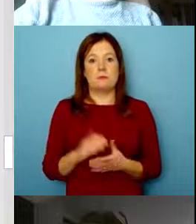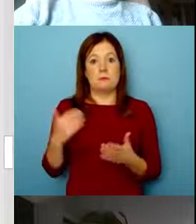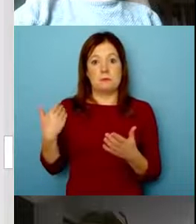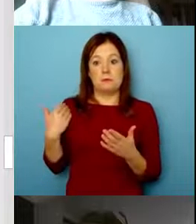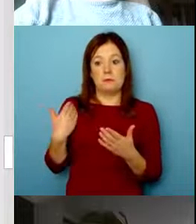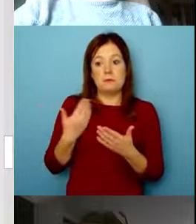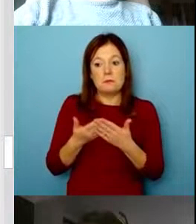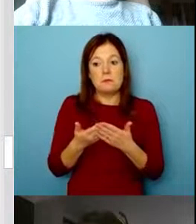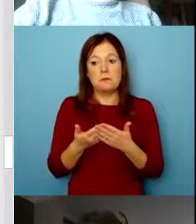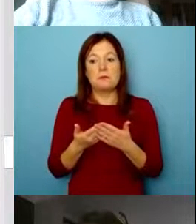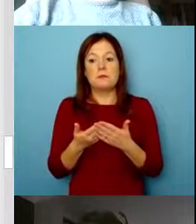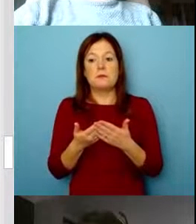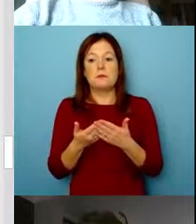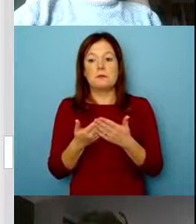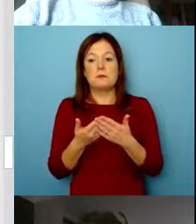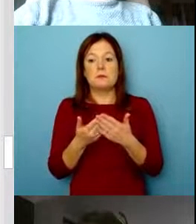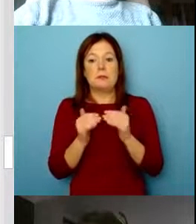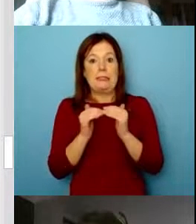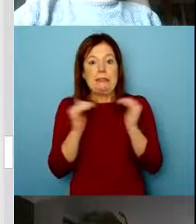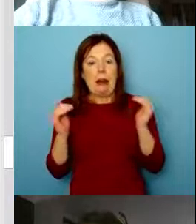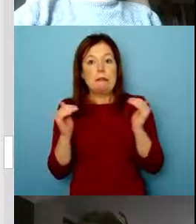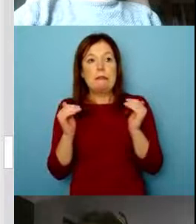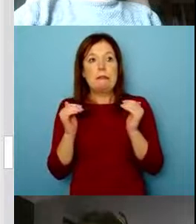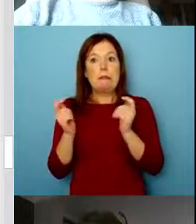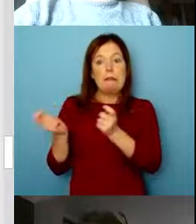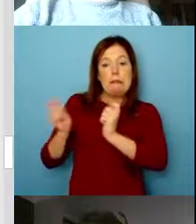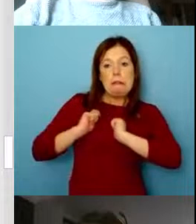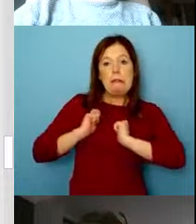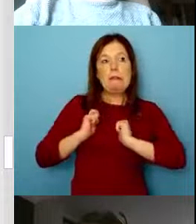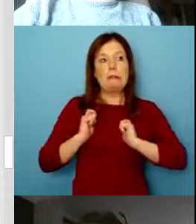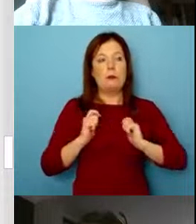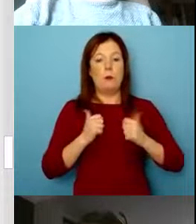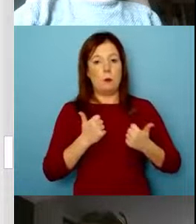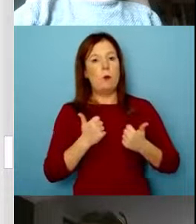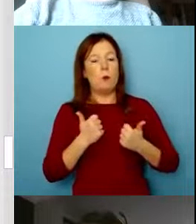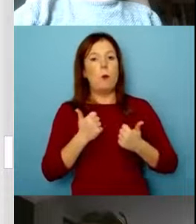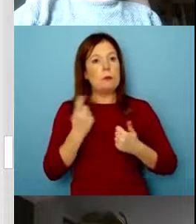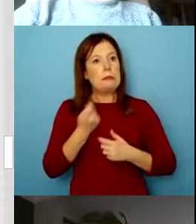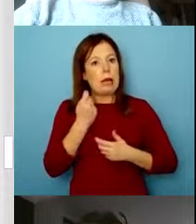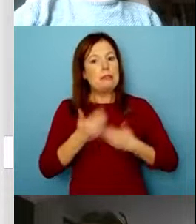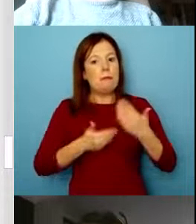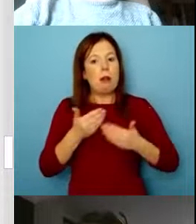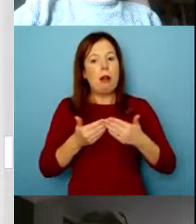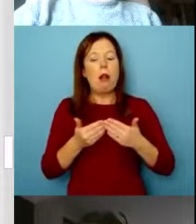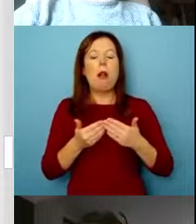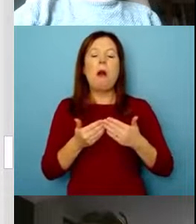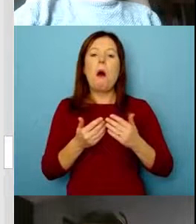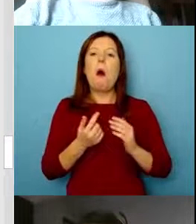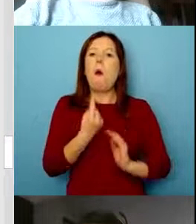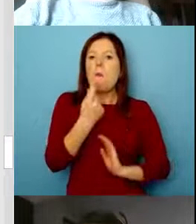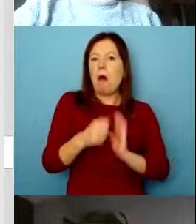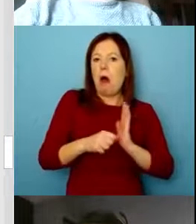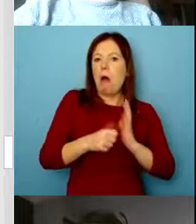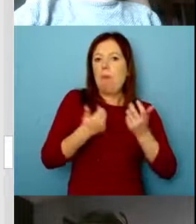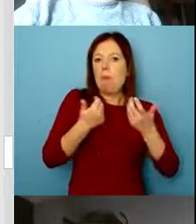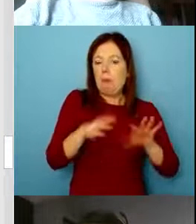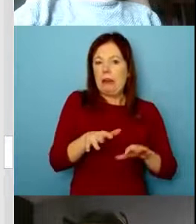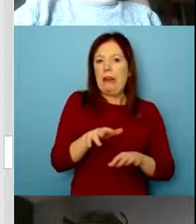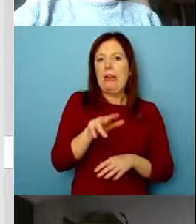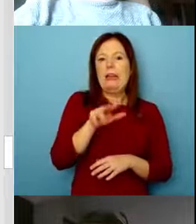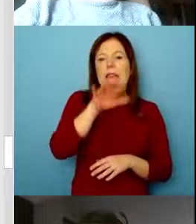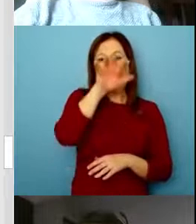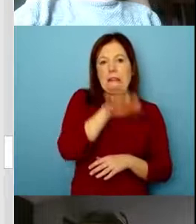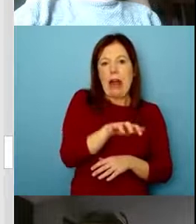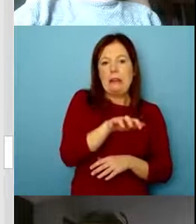of this service. There have been particular problems with around text-to-speech. So text-to-speech is available, I think, on